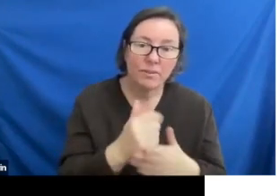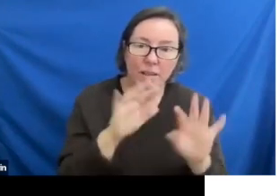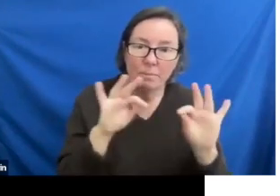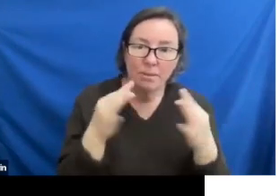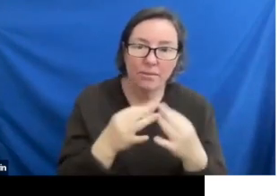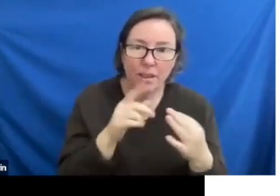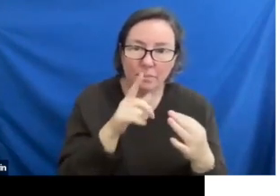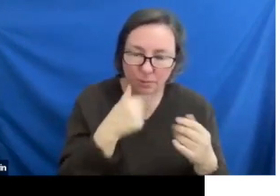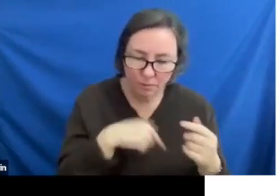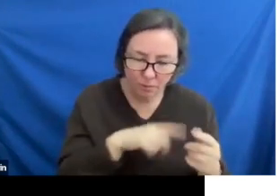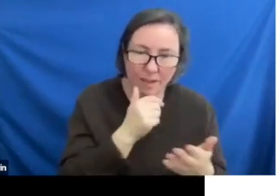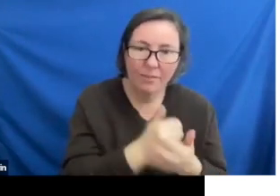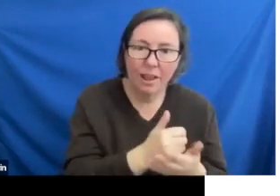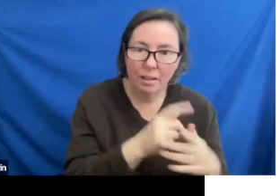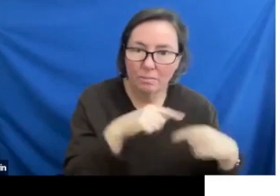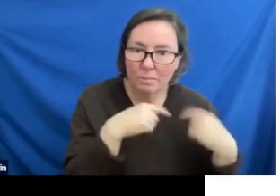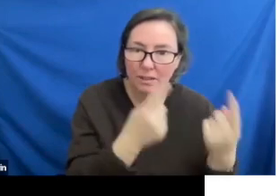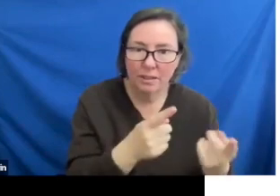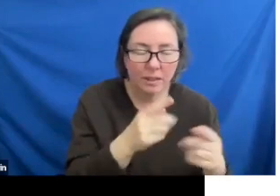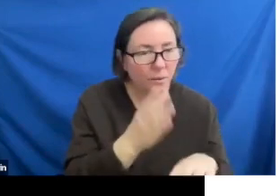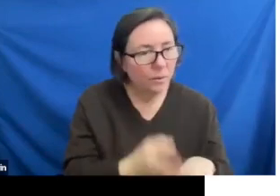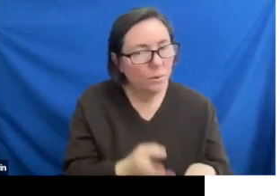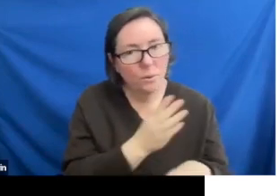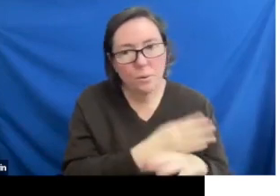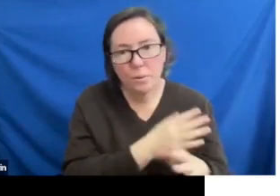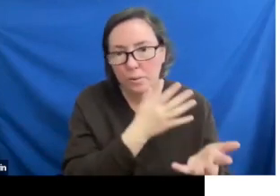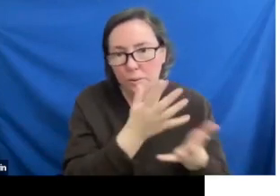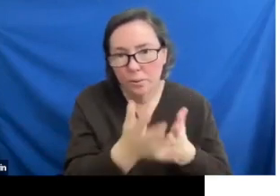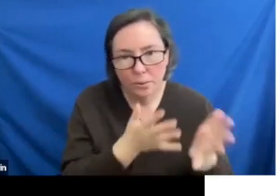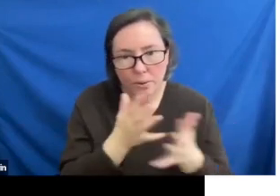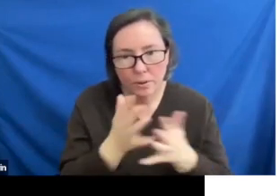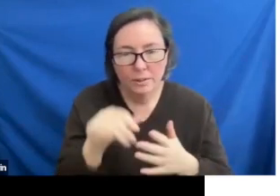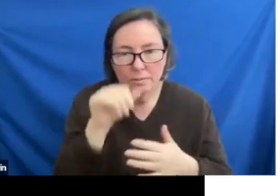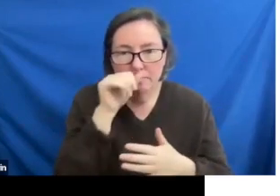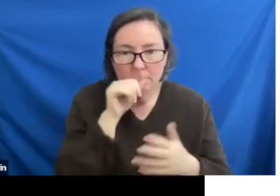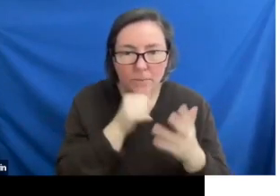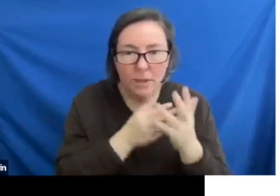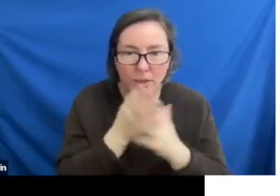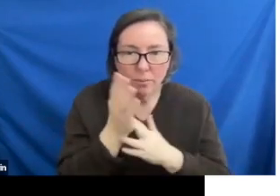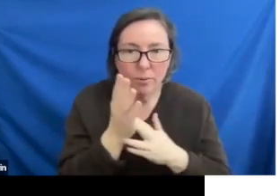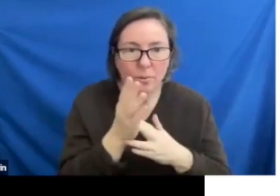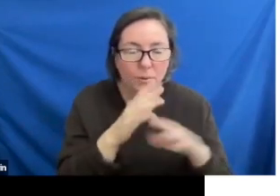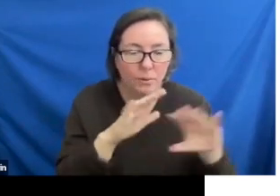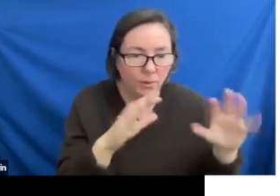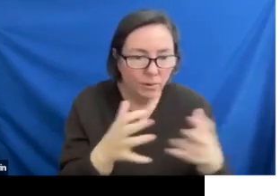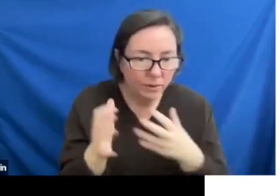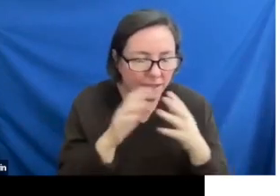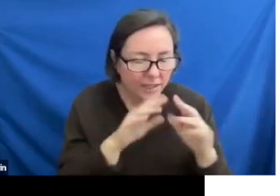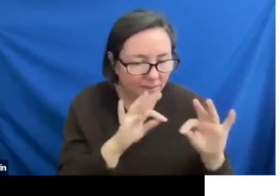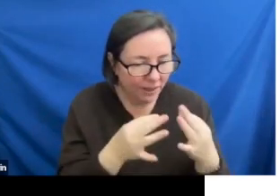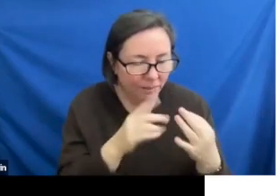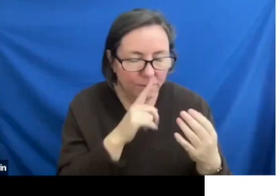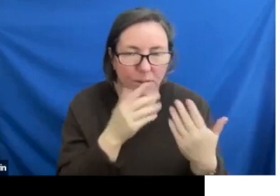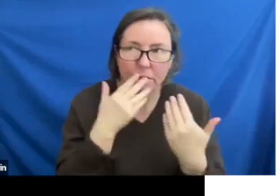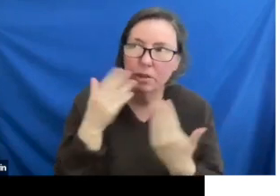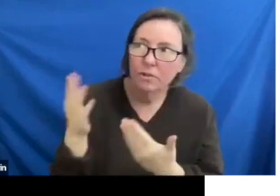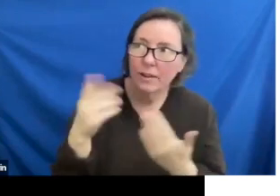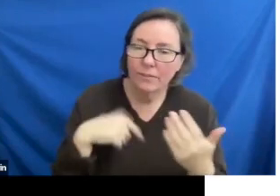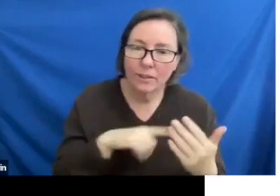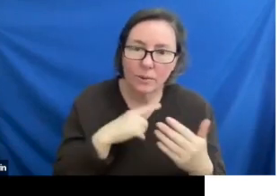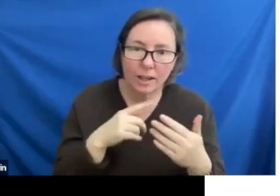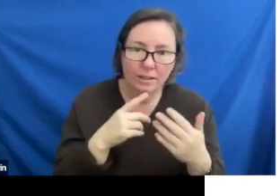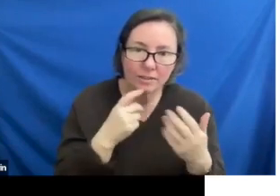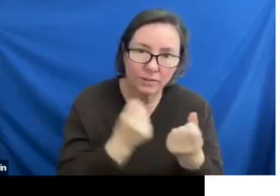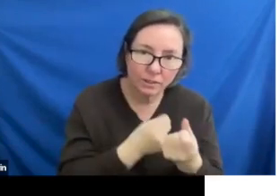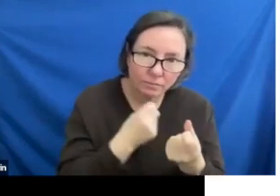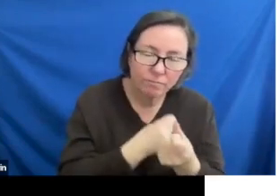we've helped out. They've come a long way, and I've been through so much, and I'm really, really grateful for all of us here for doing what we do to make